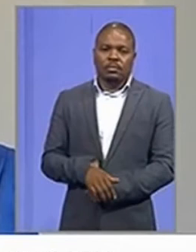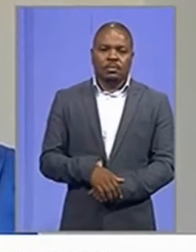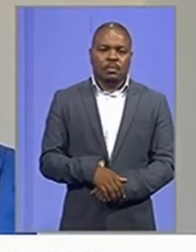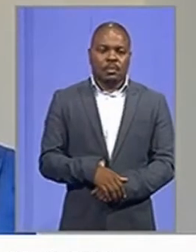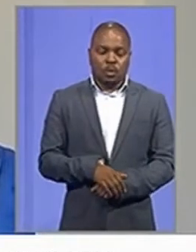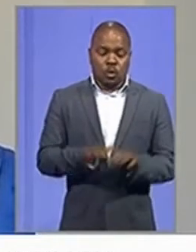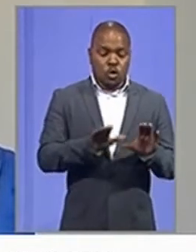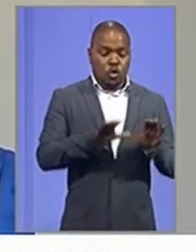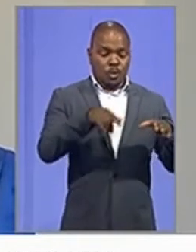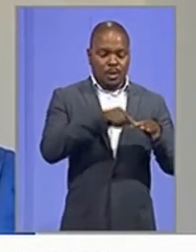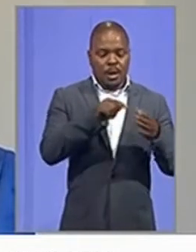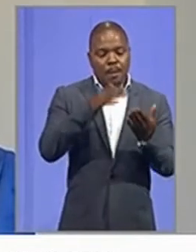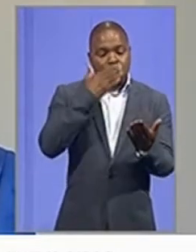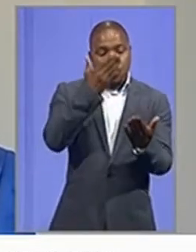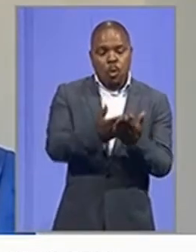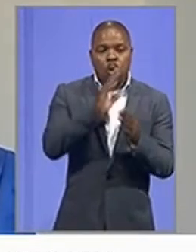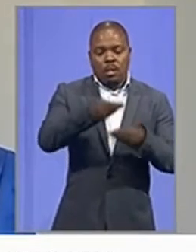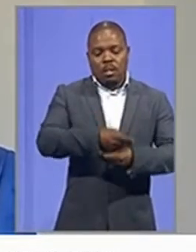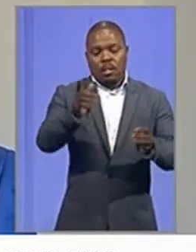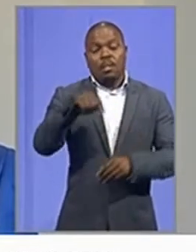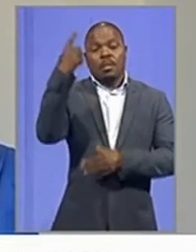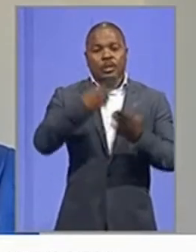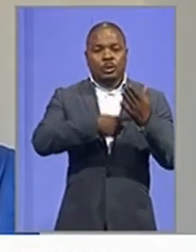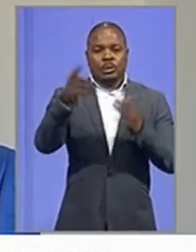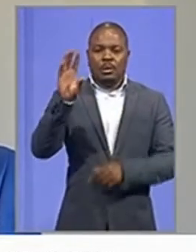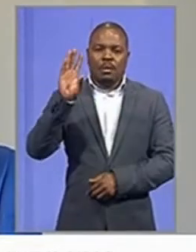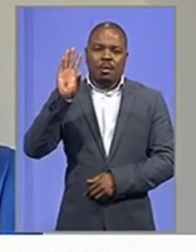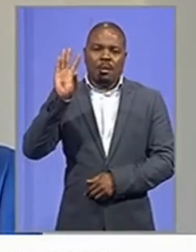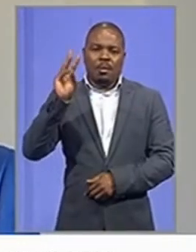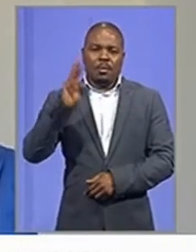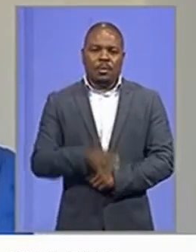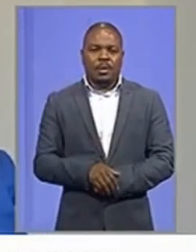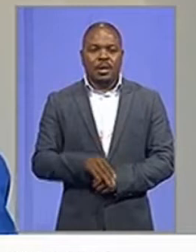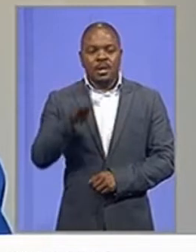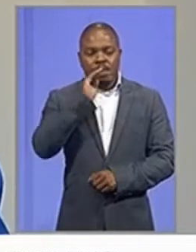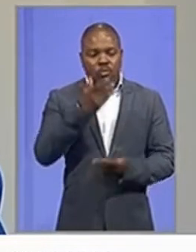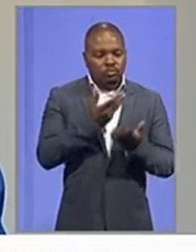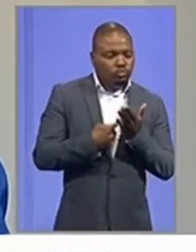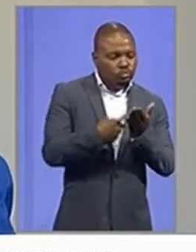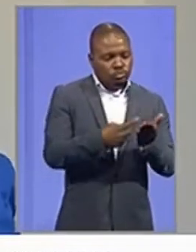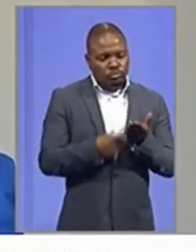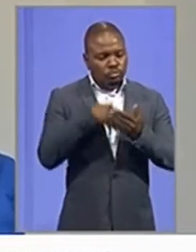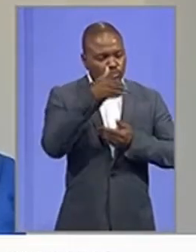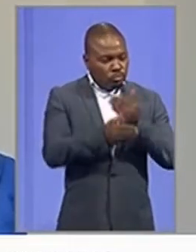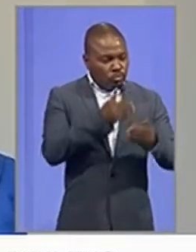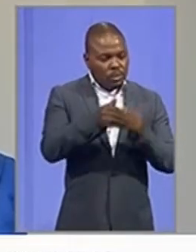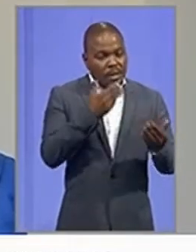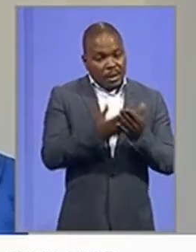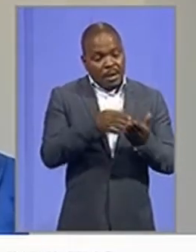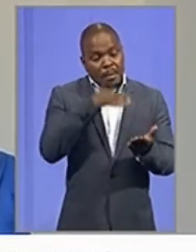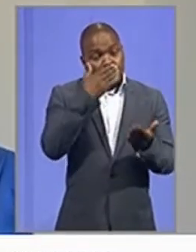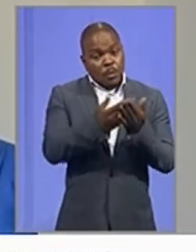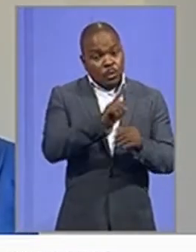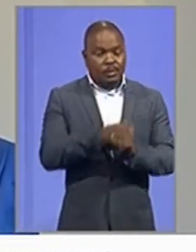gore khomishene e lokolle ditšhišinyo bekeng e tlago ka labone go ya ka mokgwa o dithetšo di sepetšego ka gona go ka no šišinywa